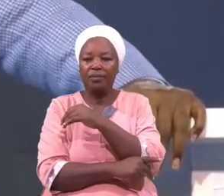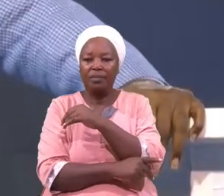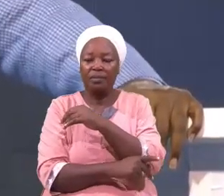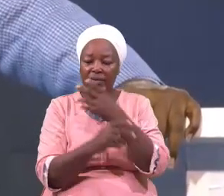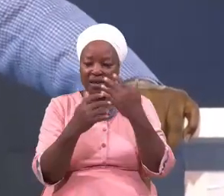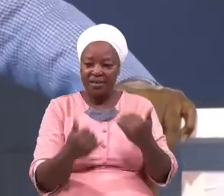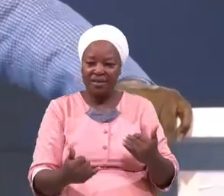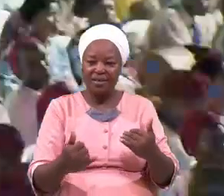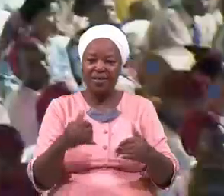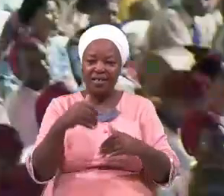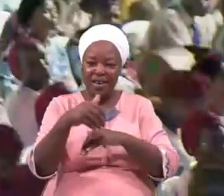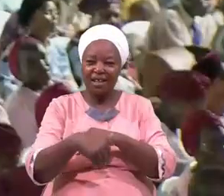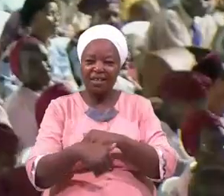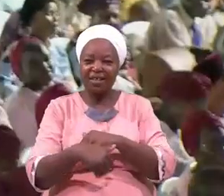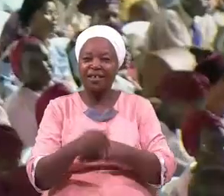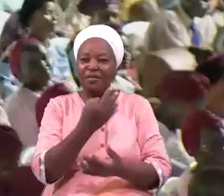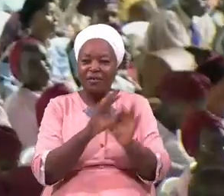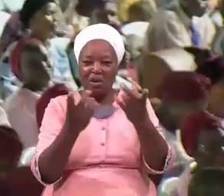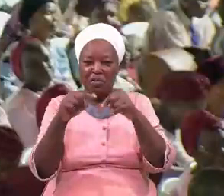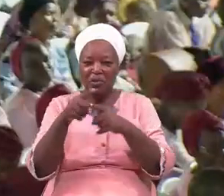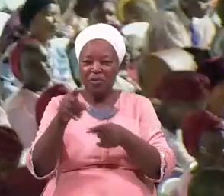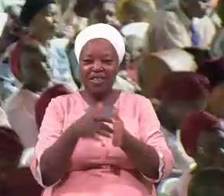Tonight, freedom comes to you.